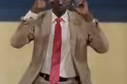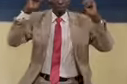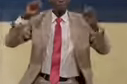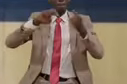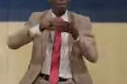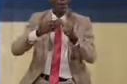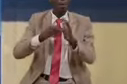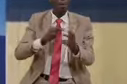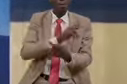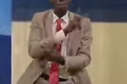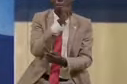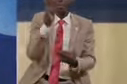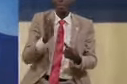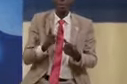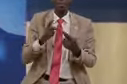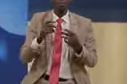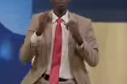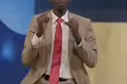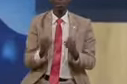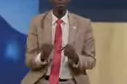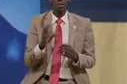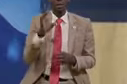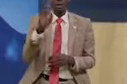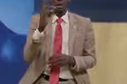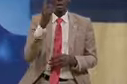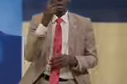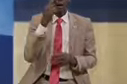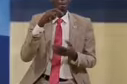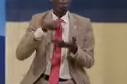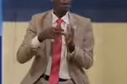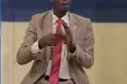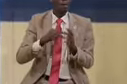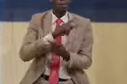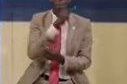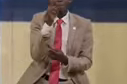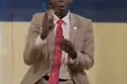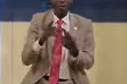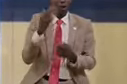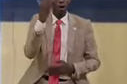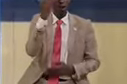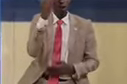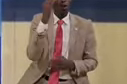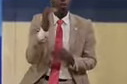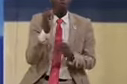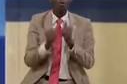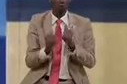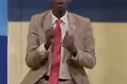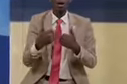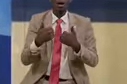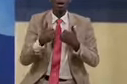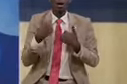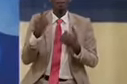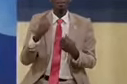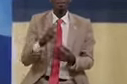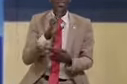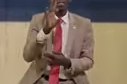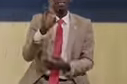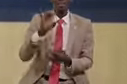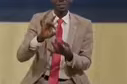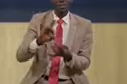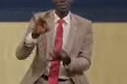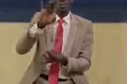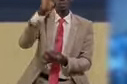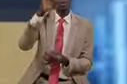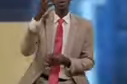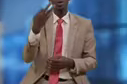and seven eyes, perfect knowledge, which are the seven spirits of God